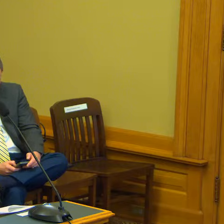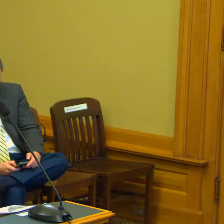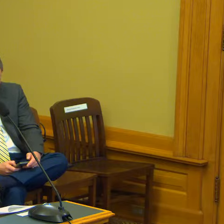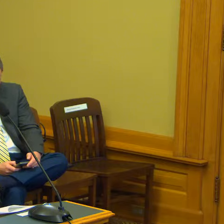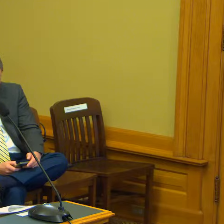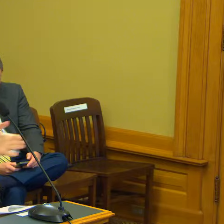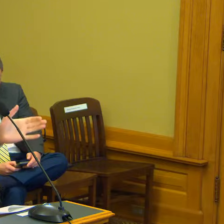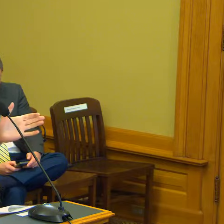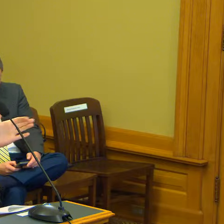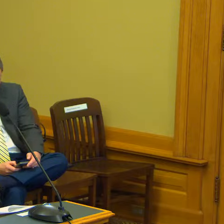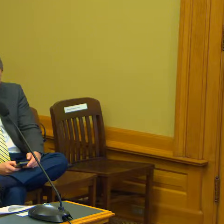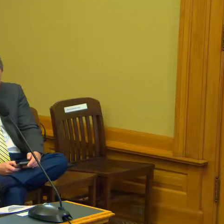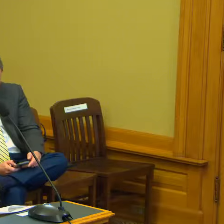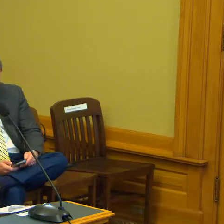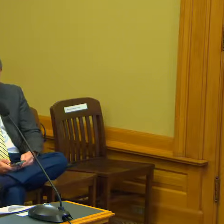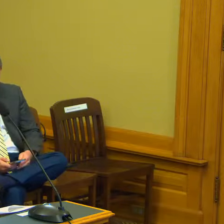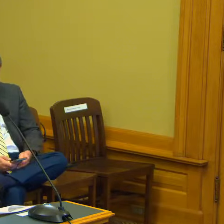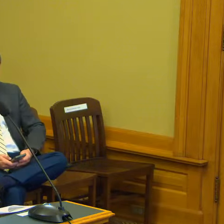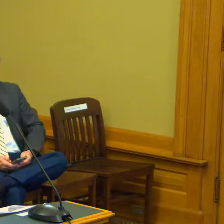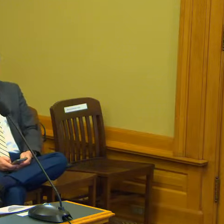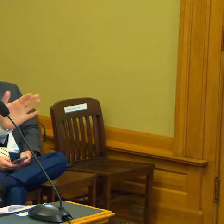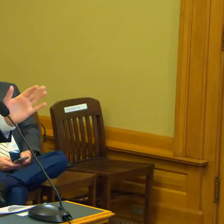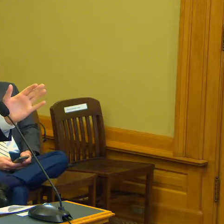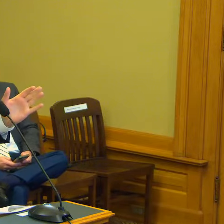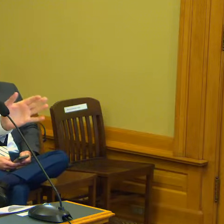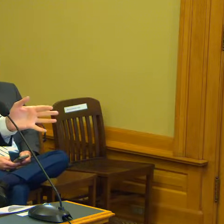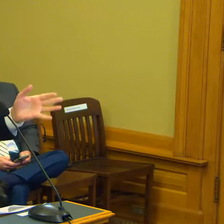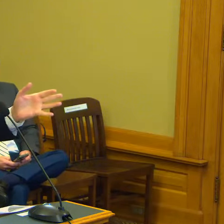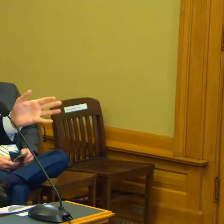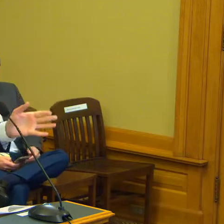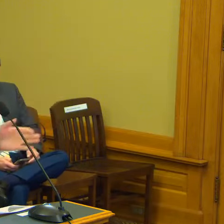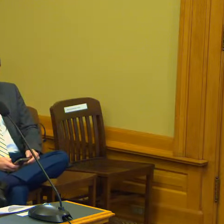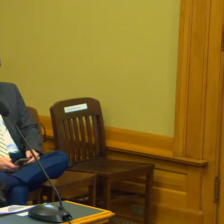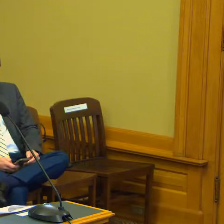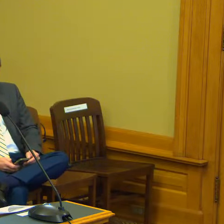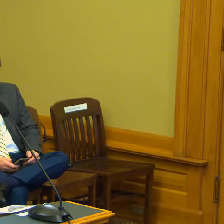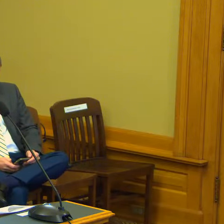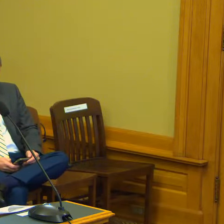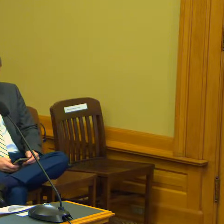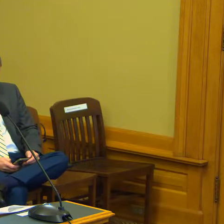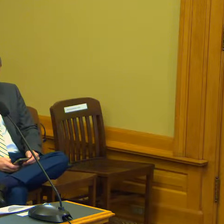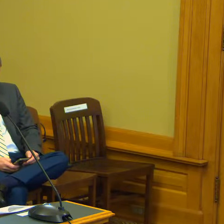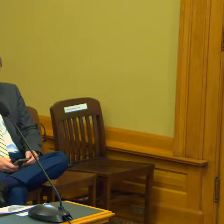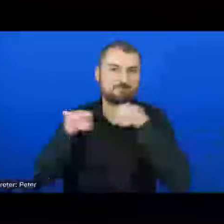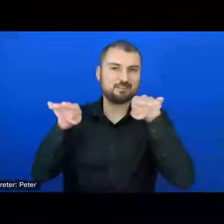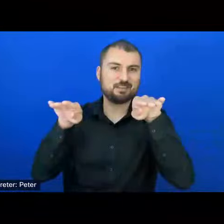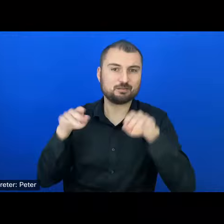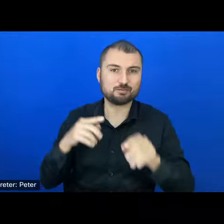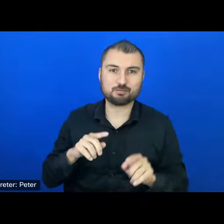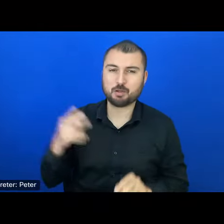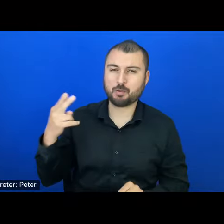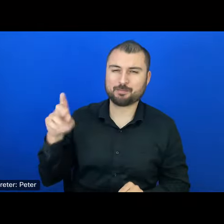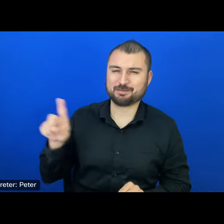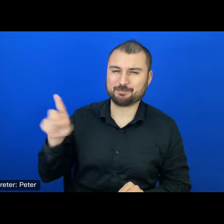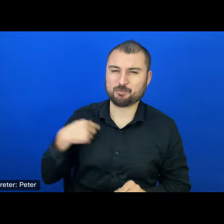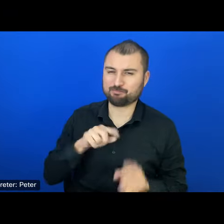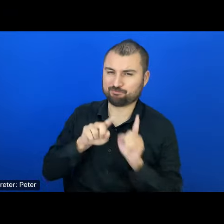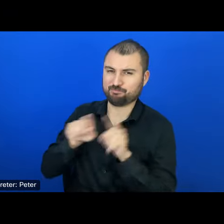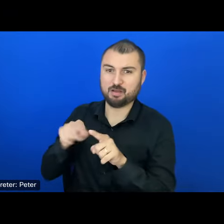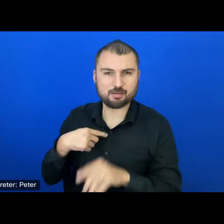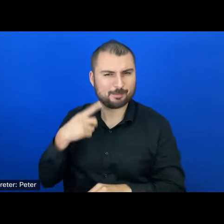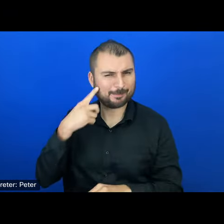Interesting, we've had several questions about that, and you hear about shelving, and we go to Home Depot, and it doesn't seem like it should cost